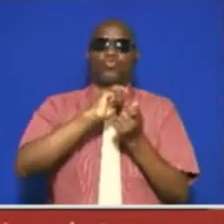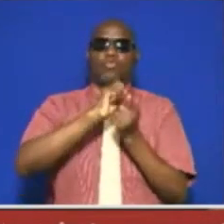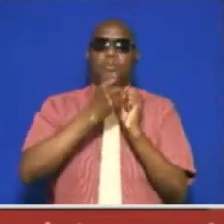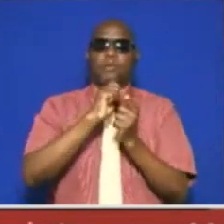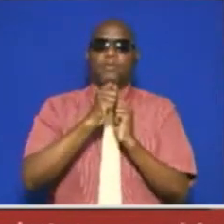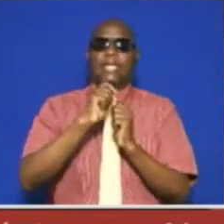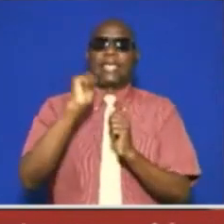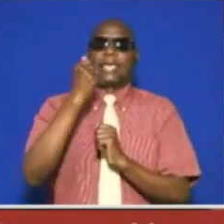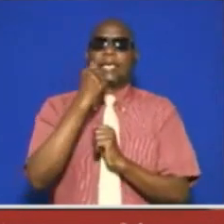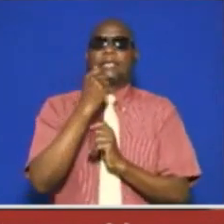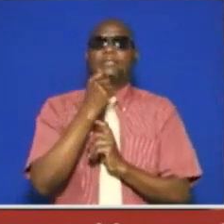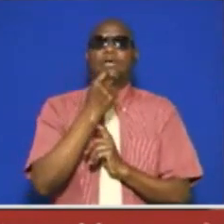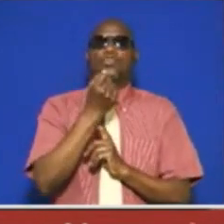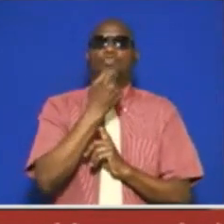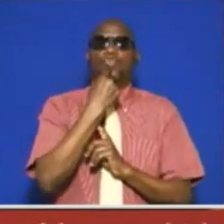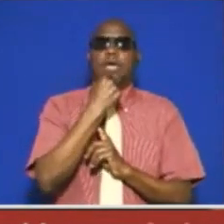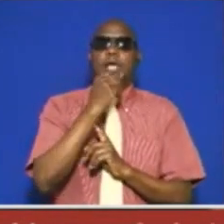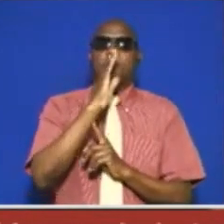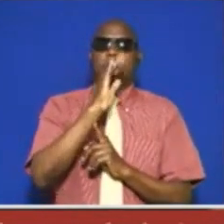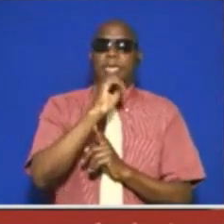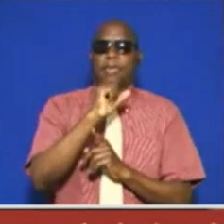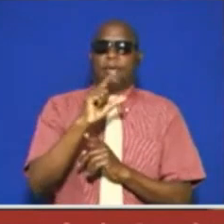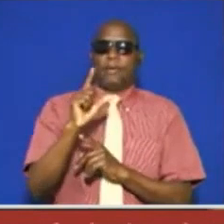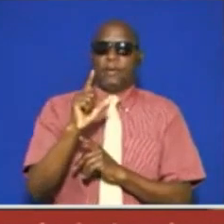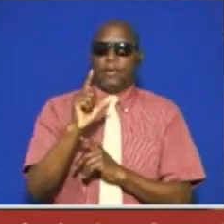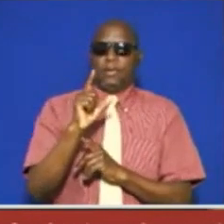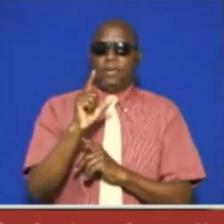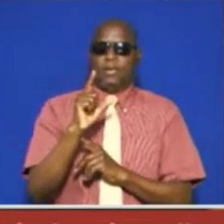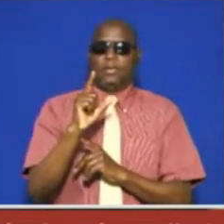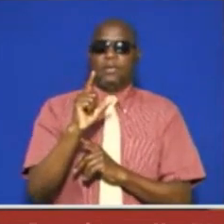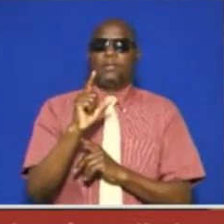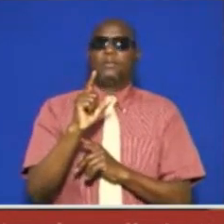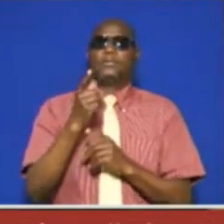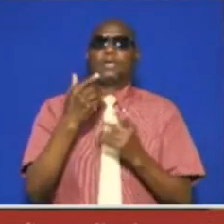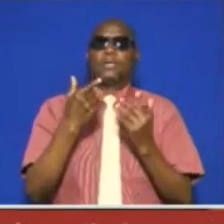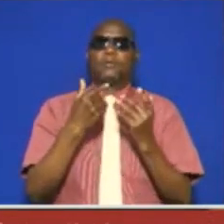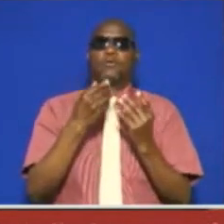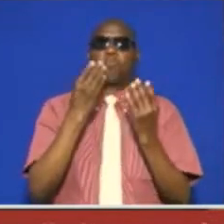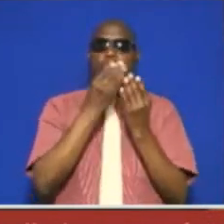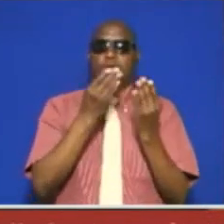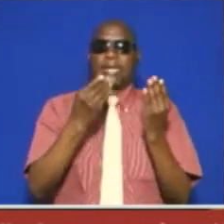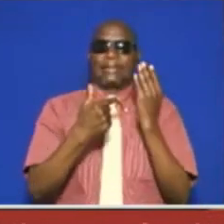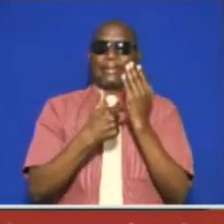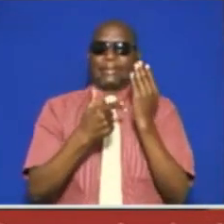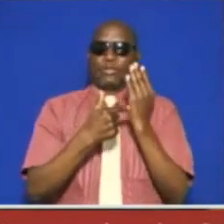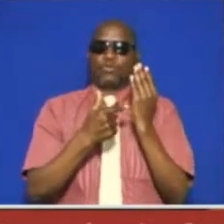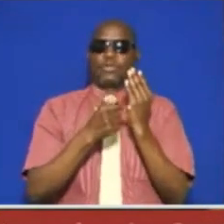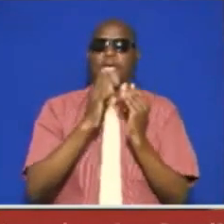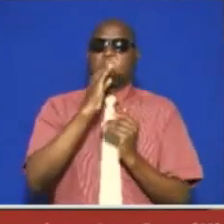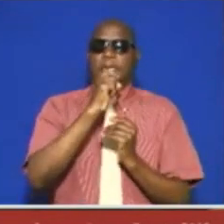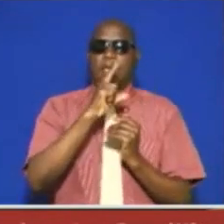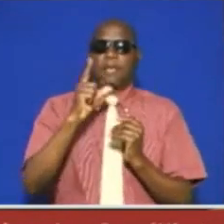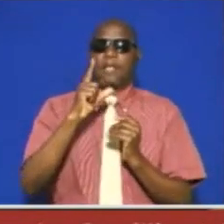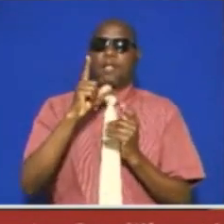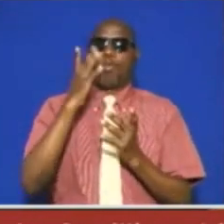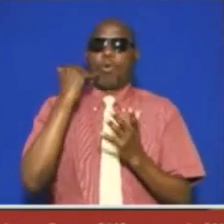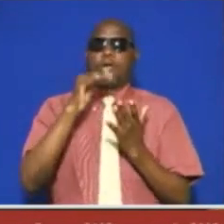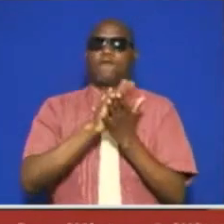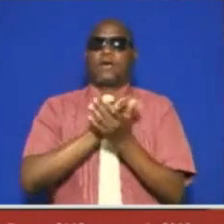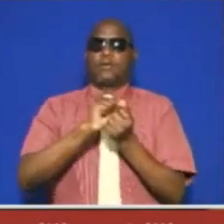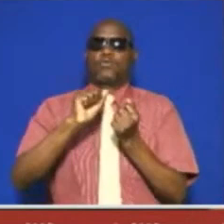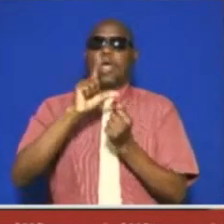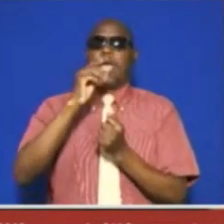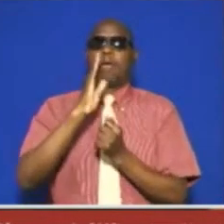Bill, amended by the National Assembly to be Health Products and Technologies Bill. Senate violated the medical